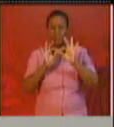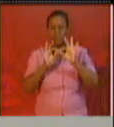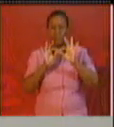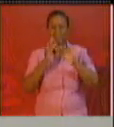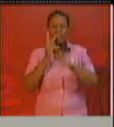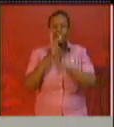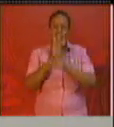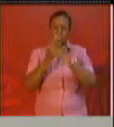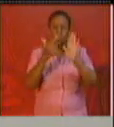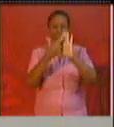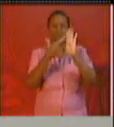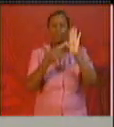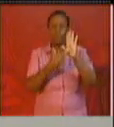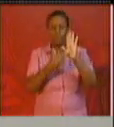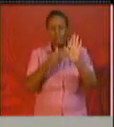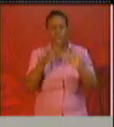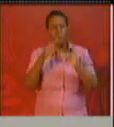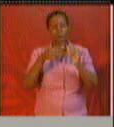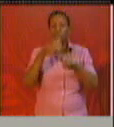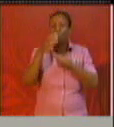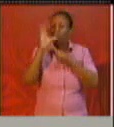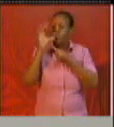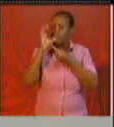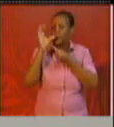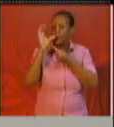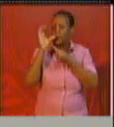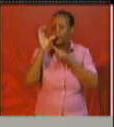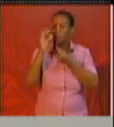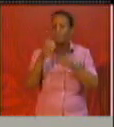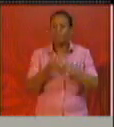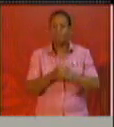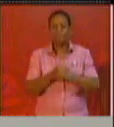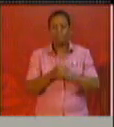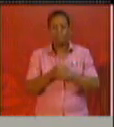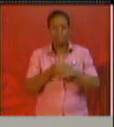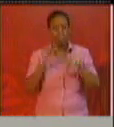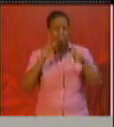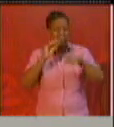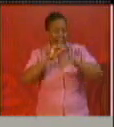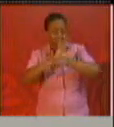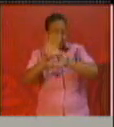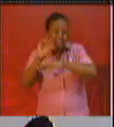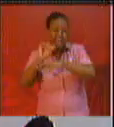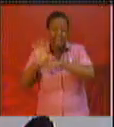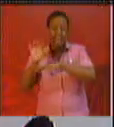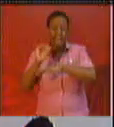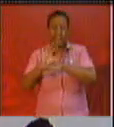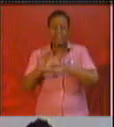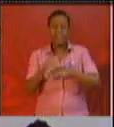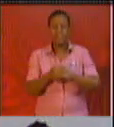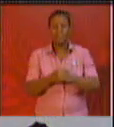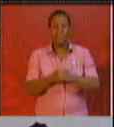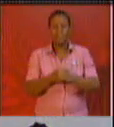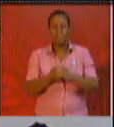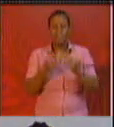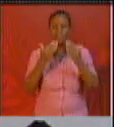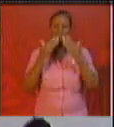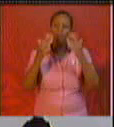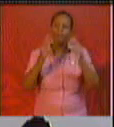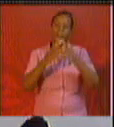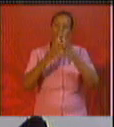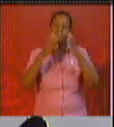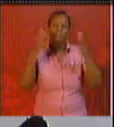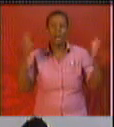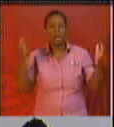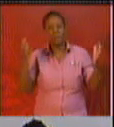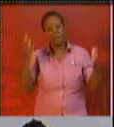major piece of advice that I would have for members of the public during this time. Thank you, Candace. Thank you very much. And just a reminder,